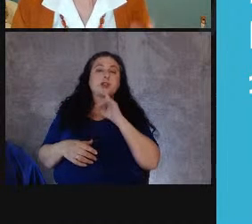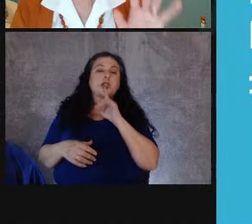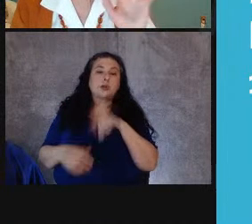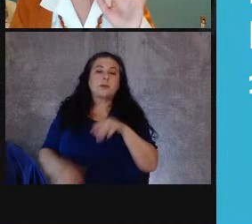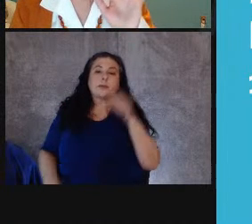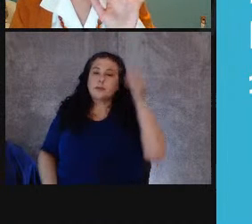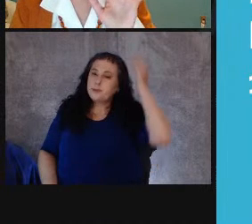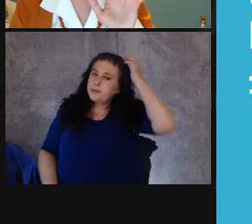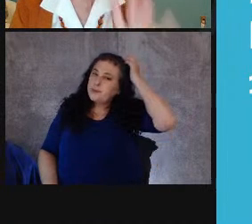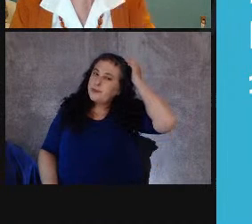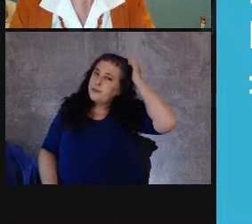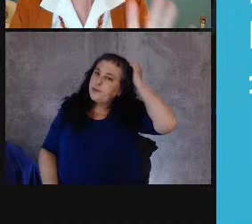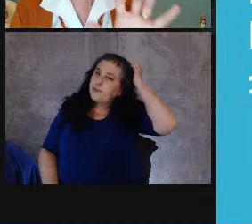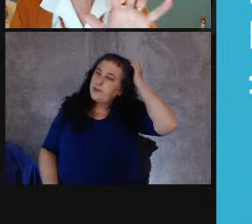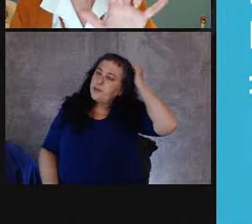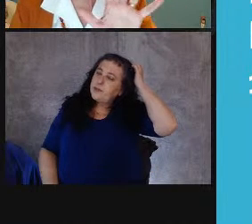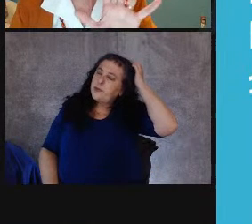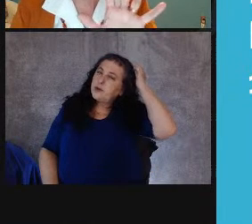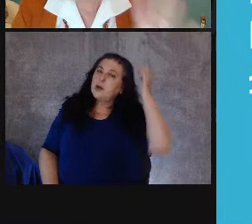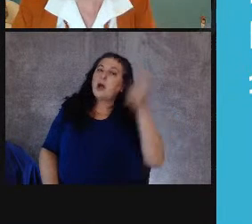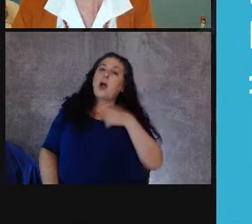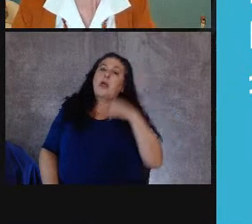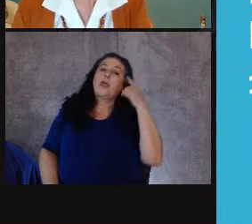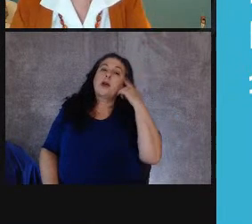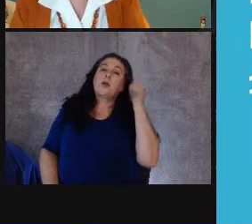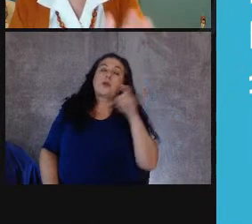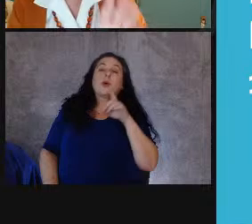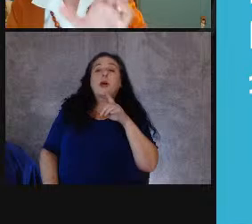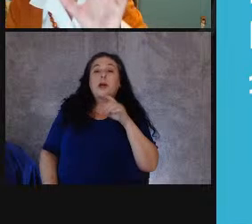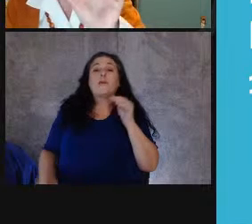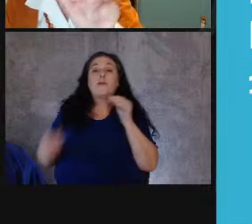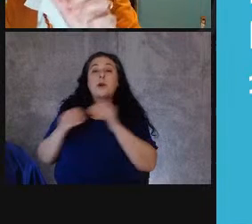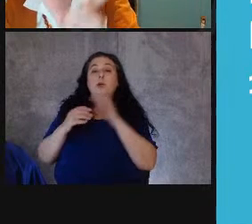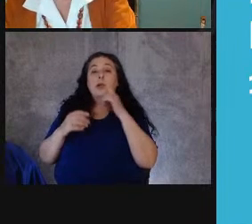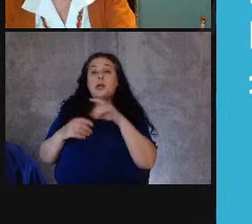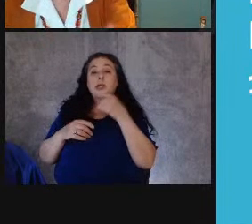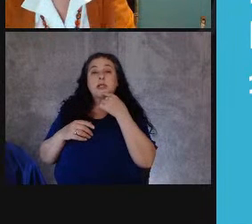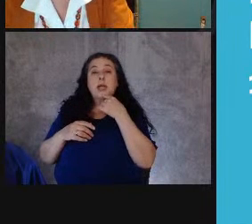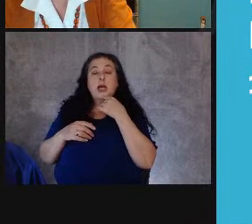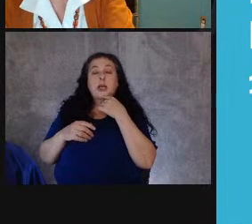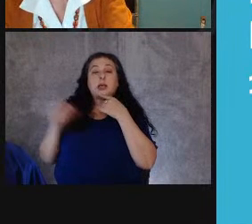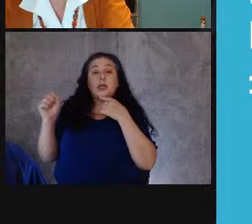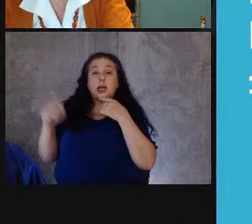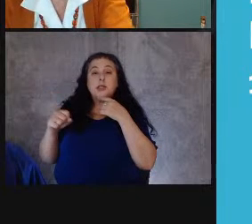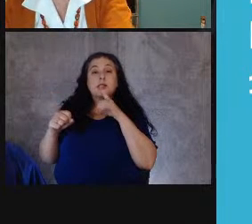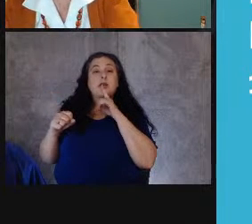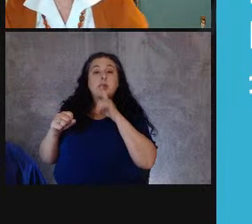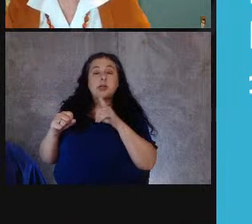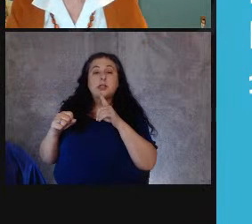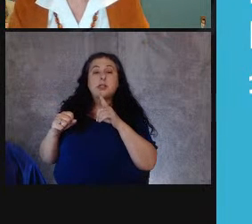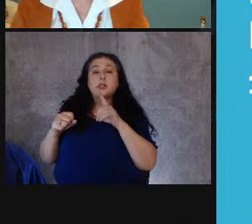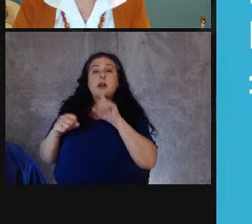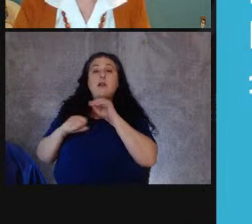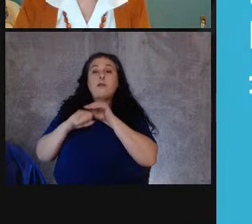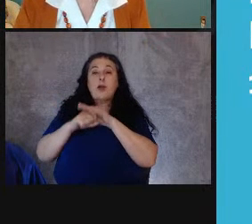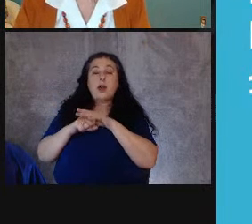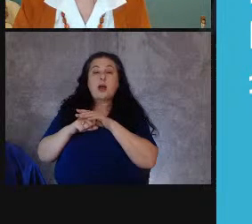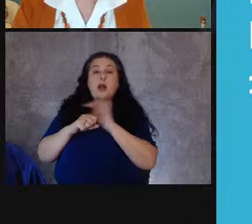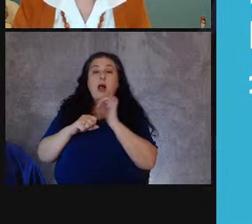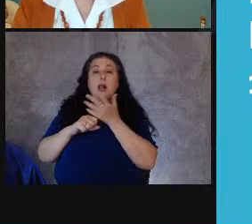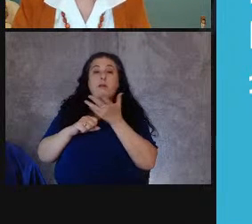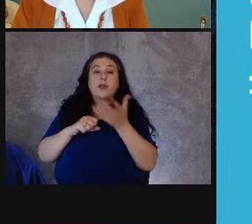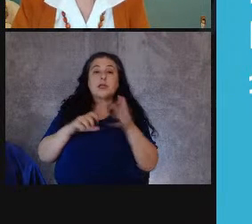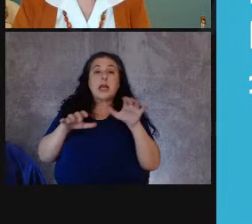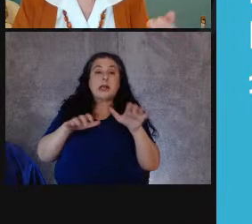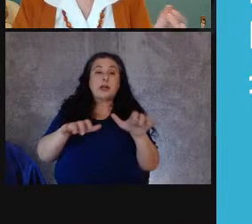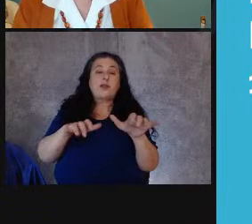Undoubtedly. I think we, in fairness, we have to say, yes, there is an effect that all of this is having.